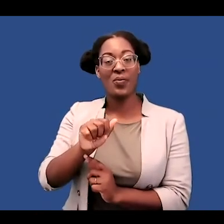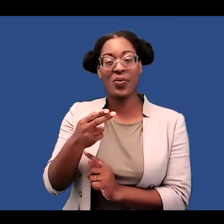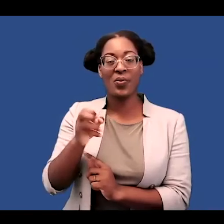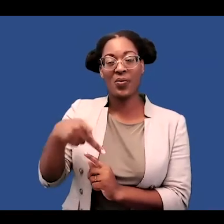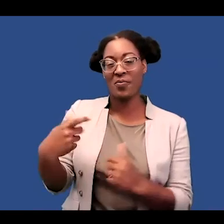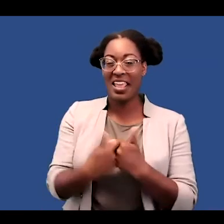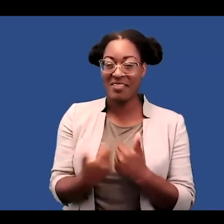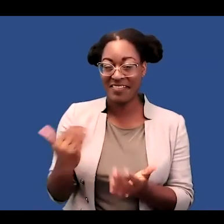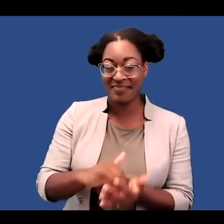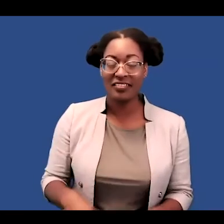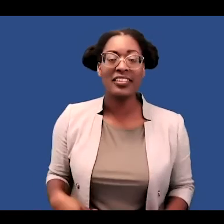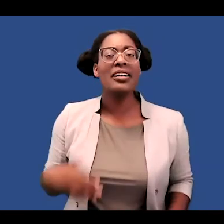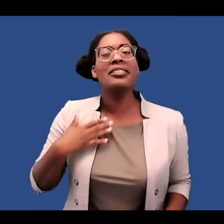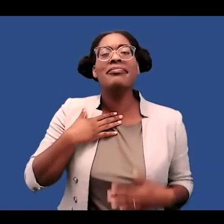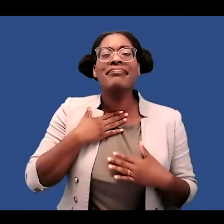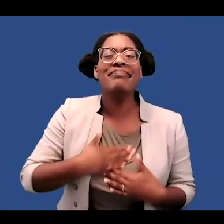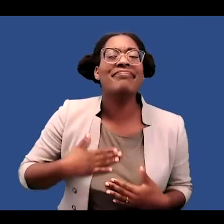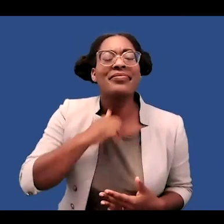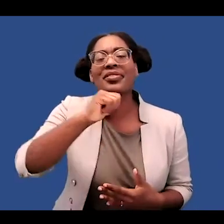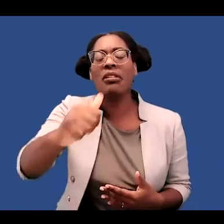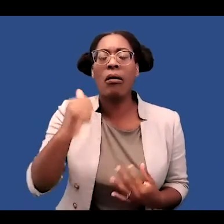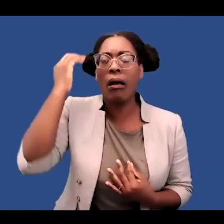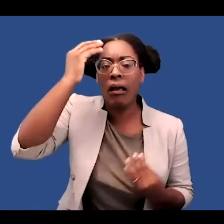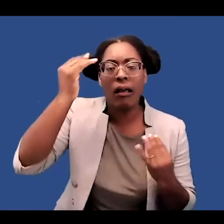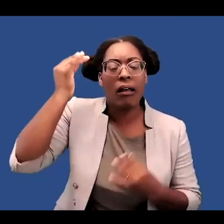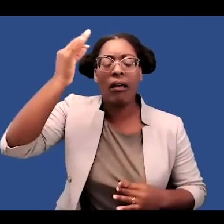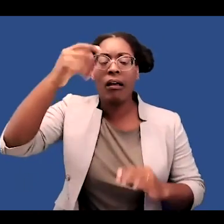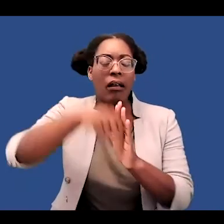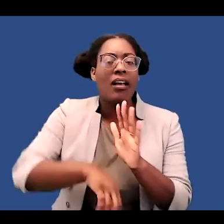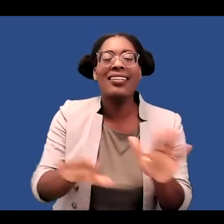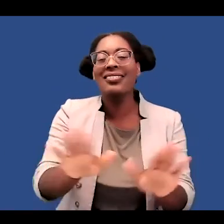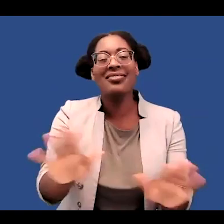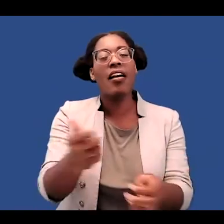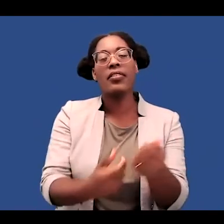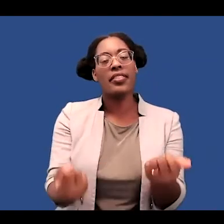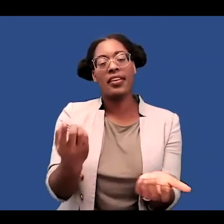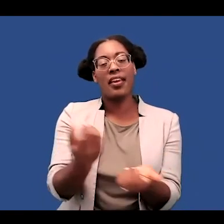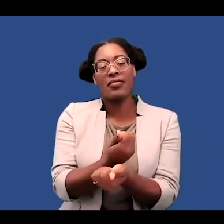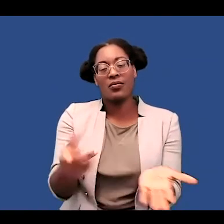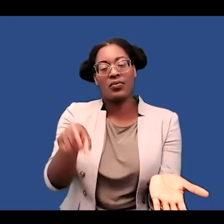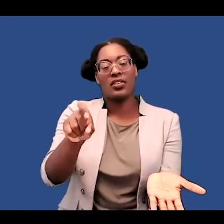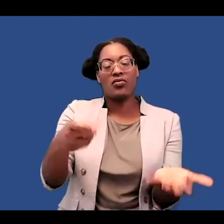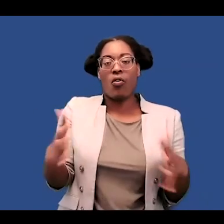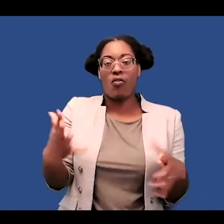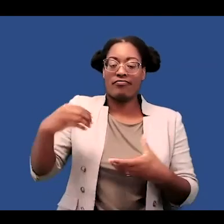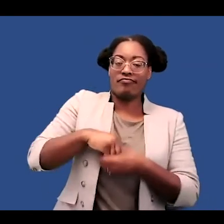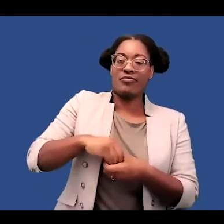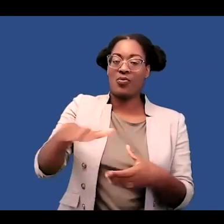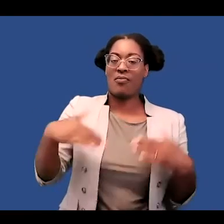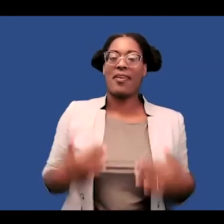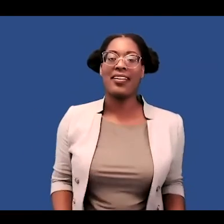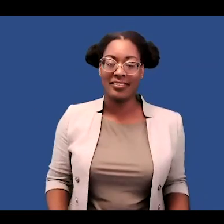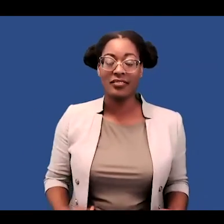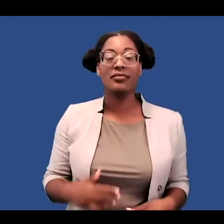overthink this, all right? 85% of this information, it's all in your body. All the technical stuff we just talked about, yeah, I sowed the seed.